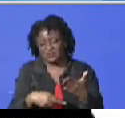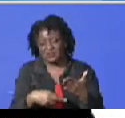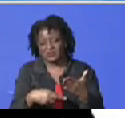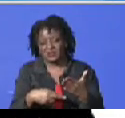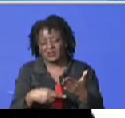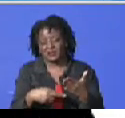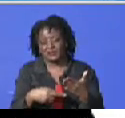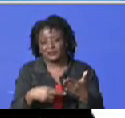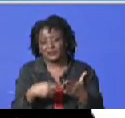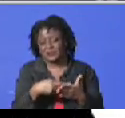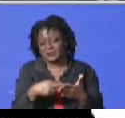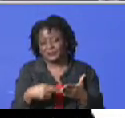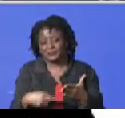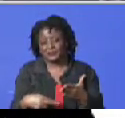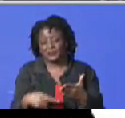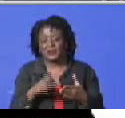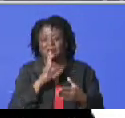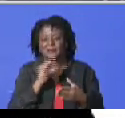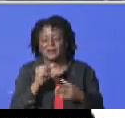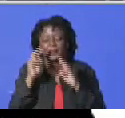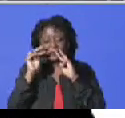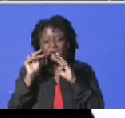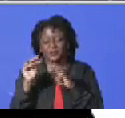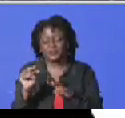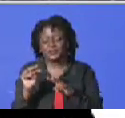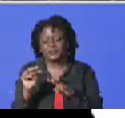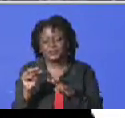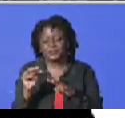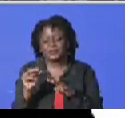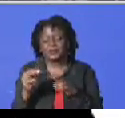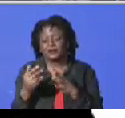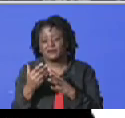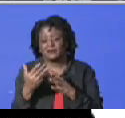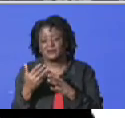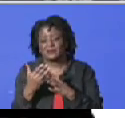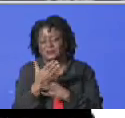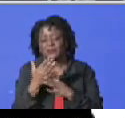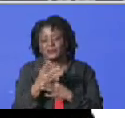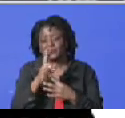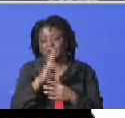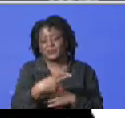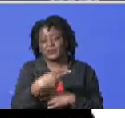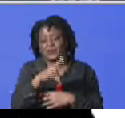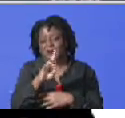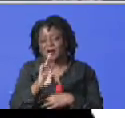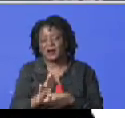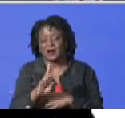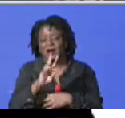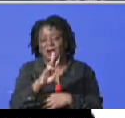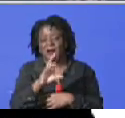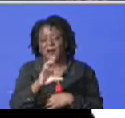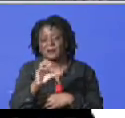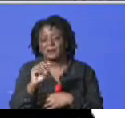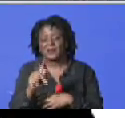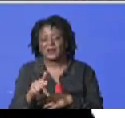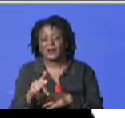and being monitored via Hubcat. Our list, though,